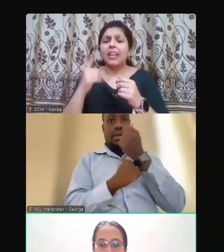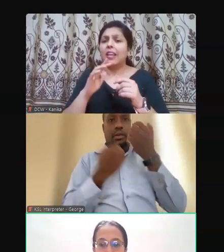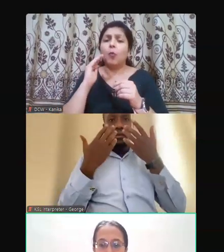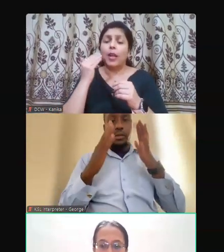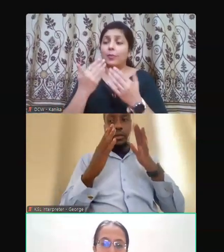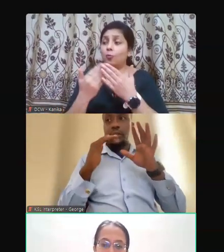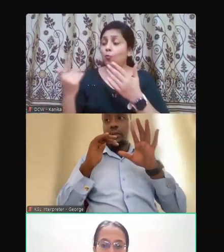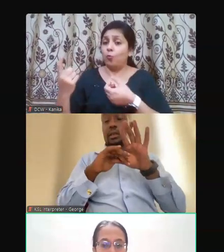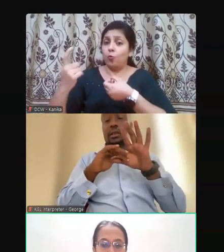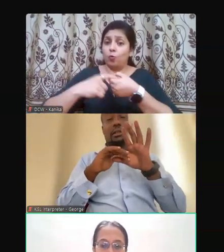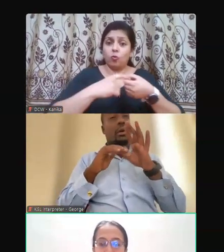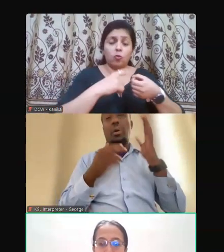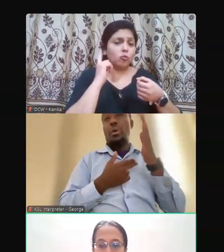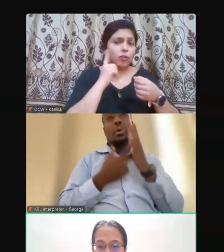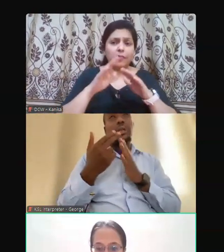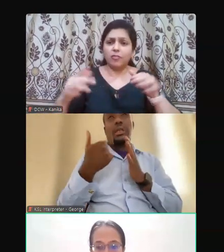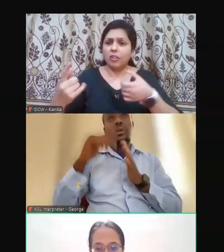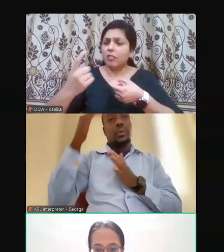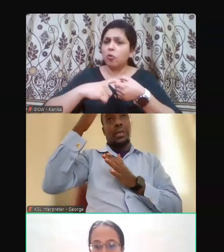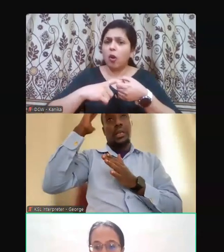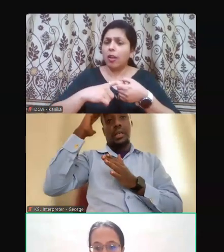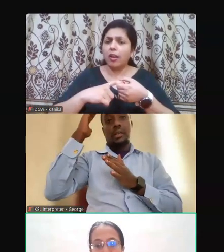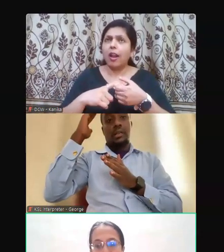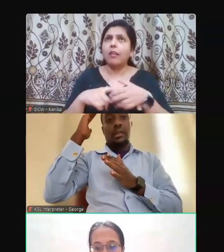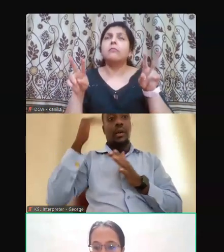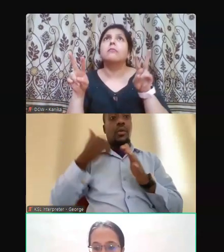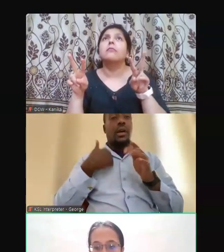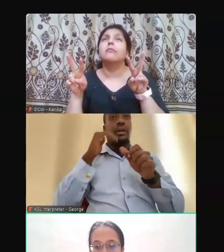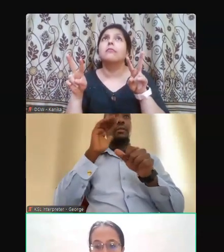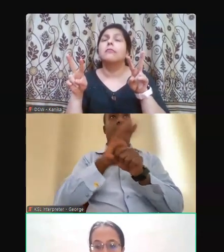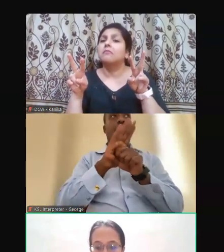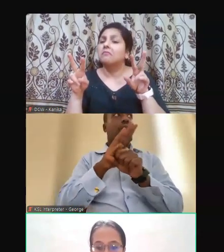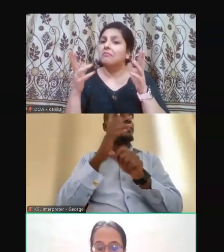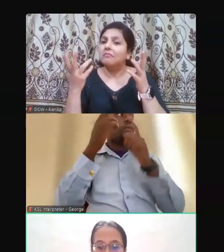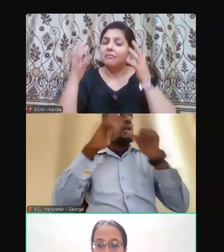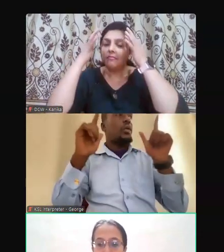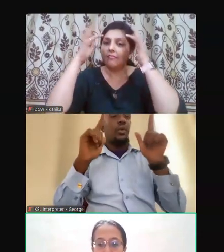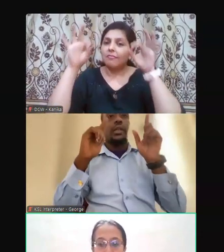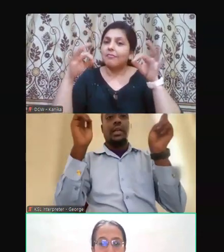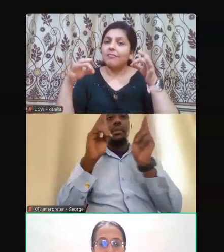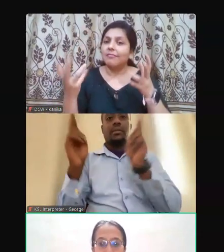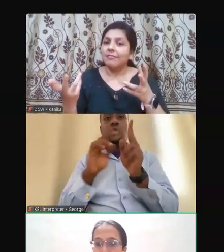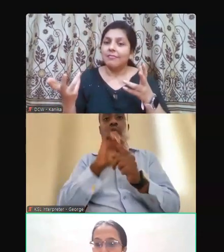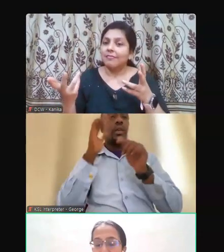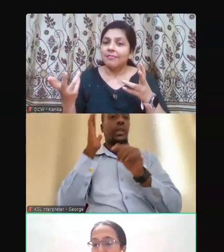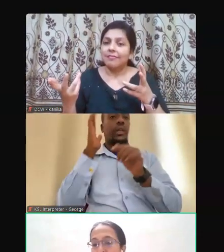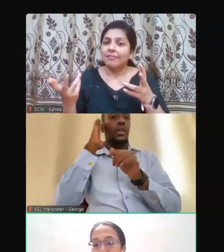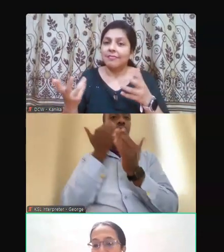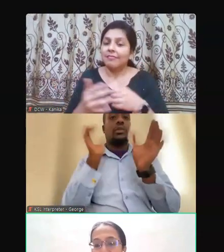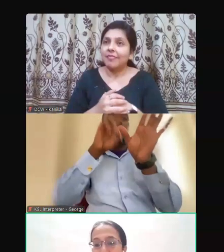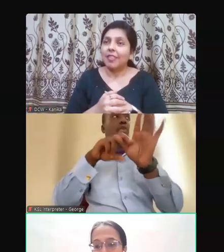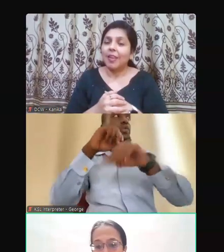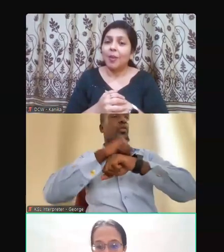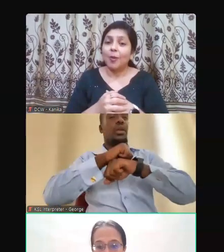honesty, we do realize that there's a lot of language deprivation. When deaf children join a school, they have